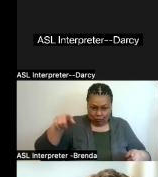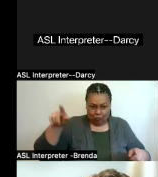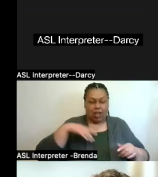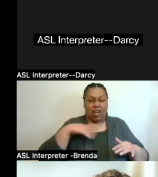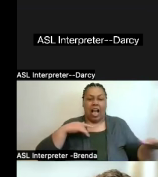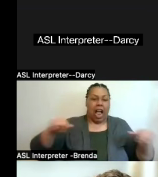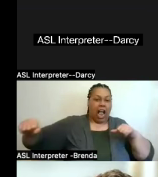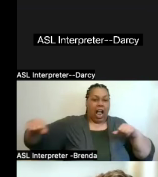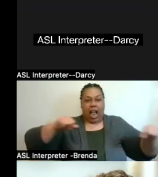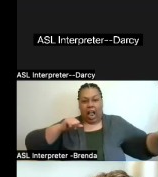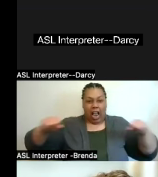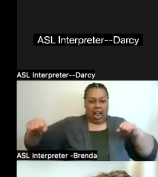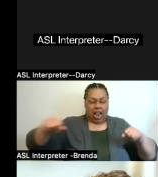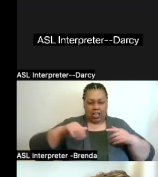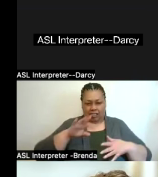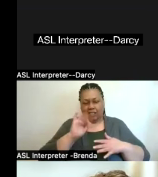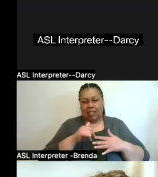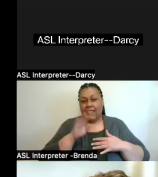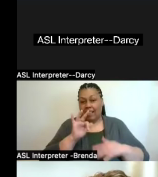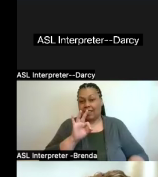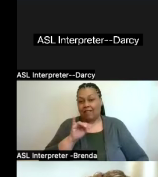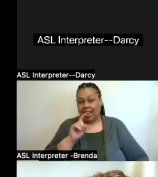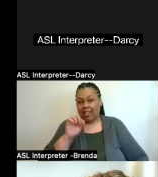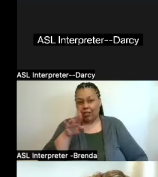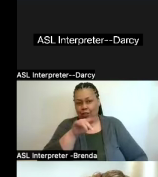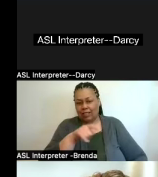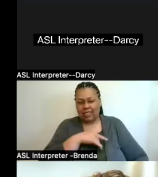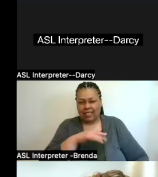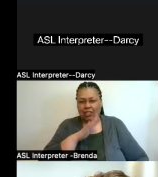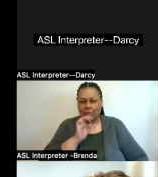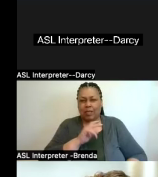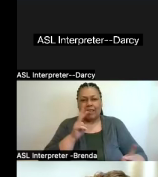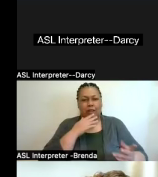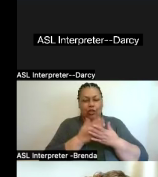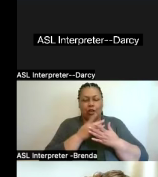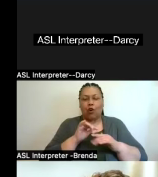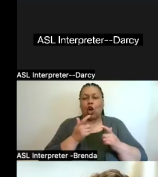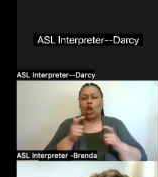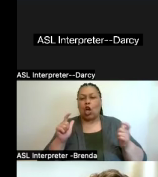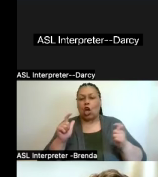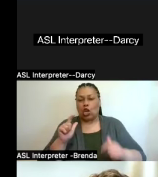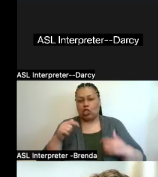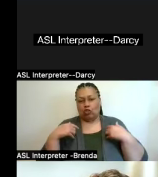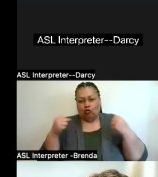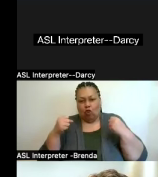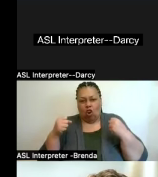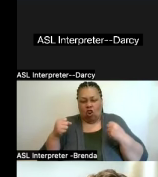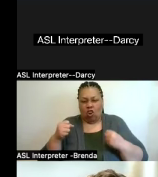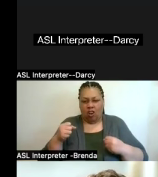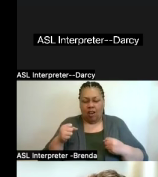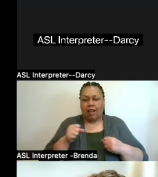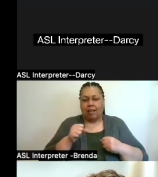shaking. So because of that, FINDER tends to be very good for larger magnitude earthquakes, magnitude 6 and